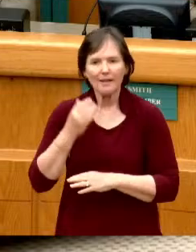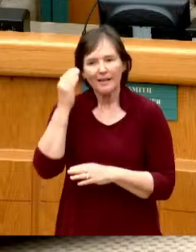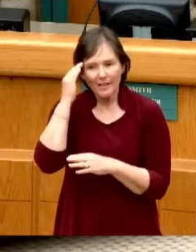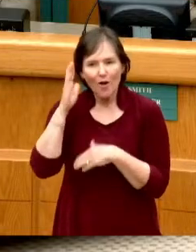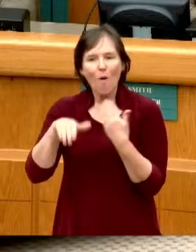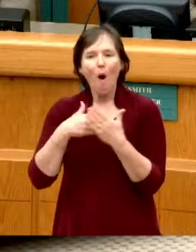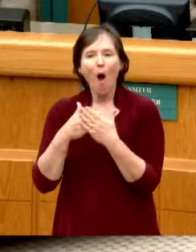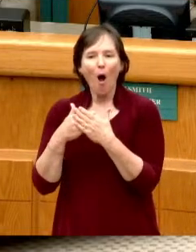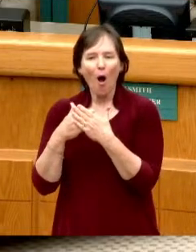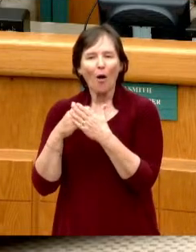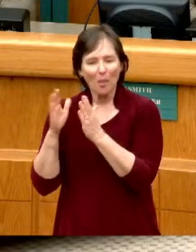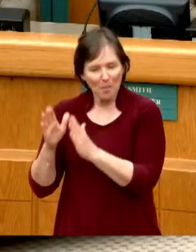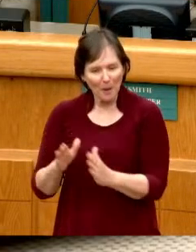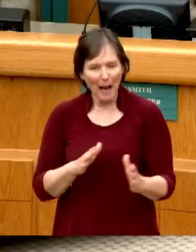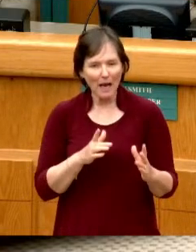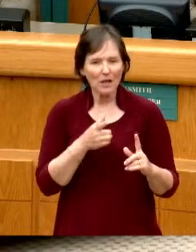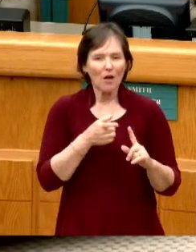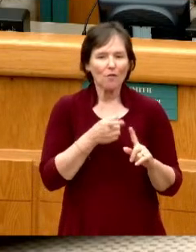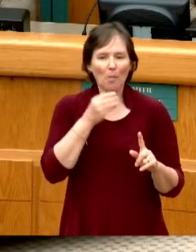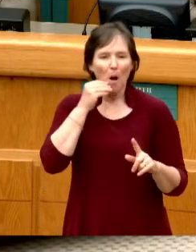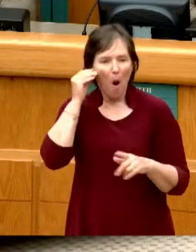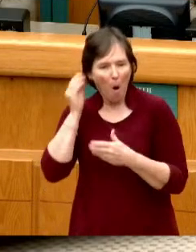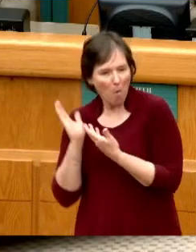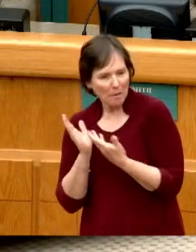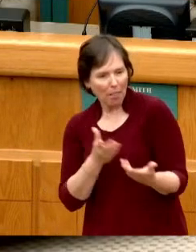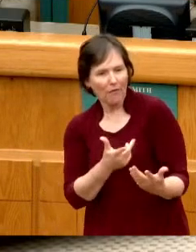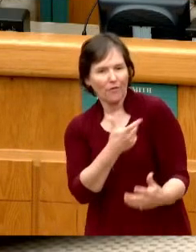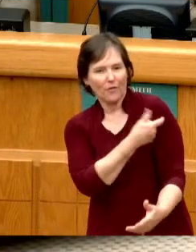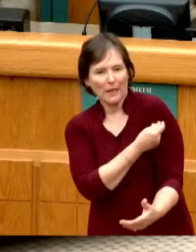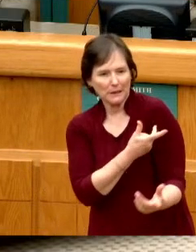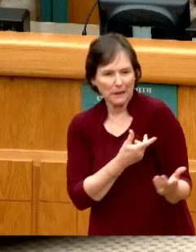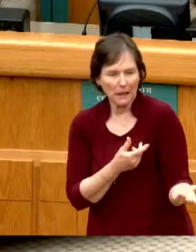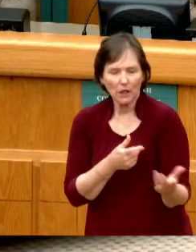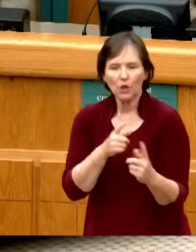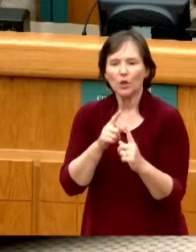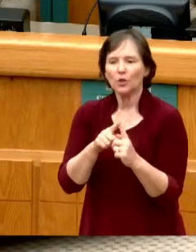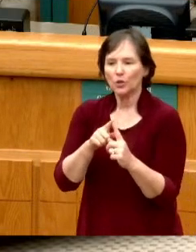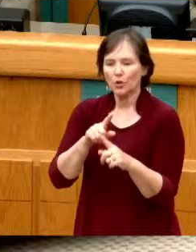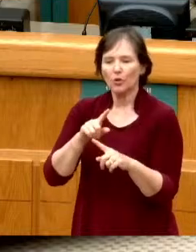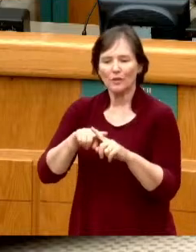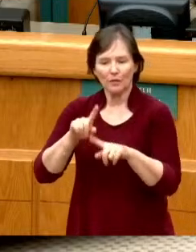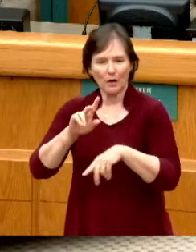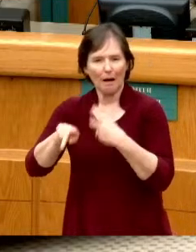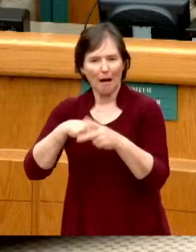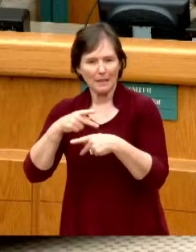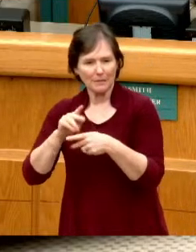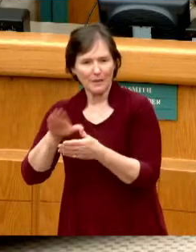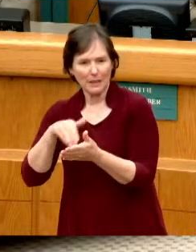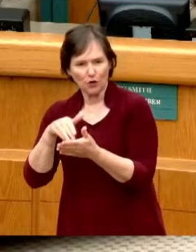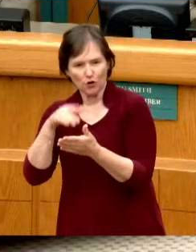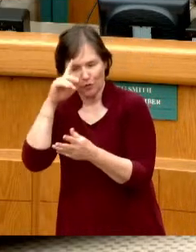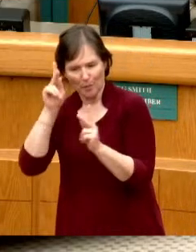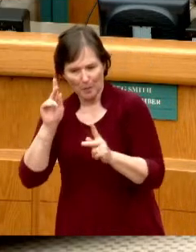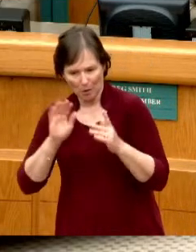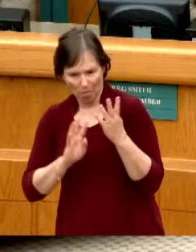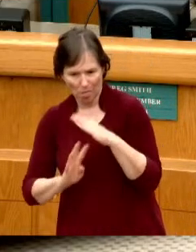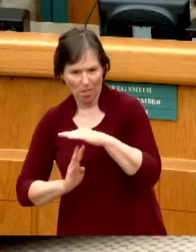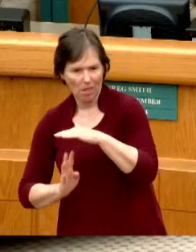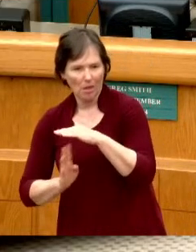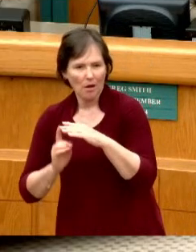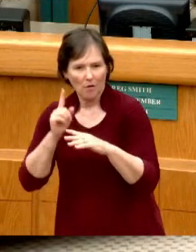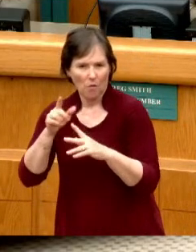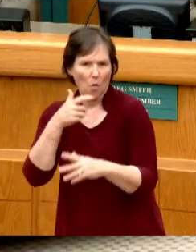home delivery to holding vaccine clinics at community centers, they're going to benefit from the success and